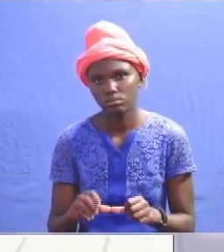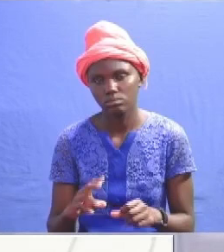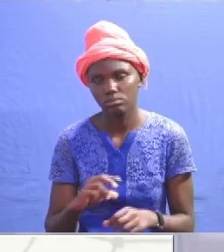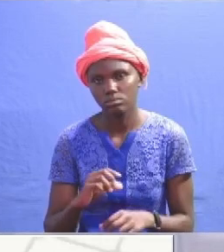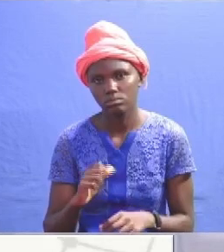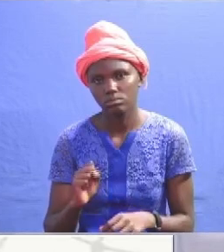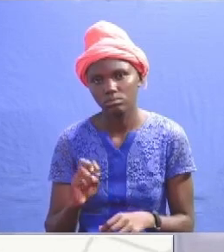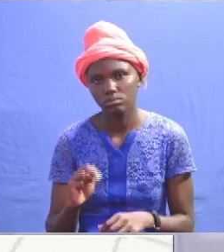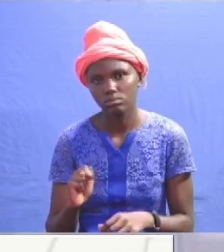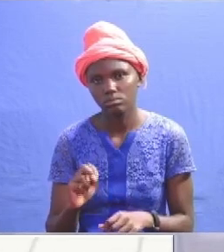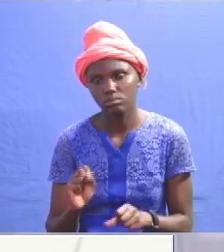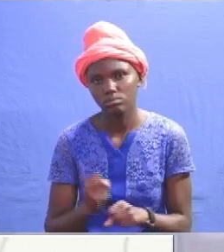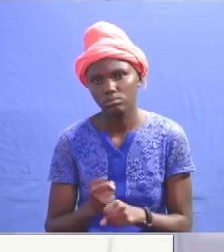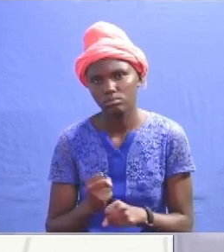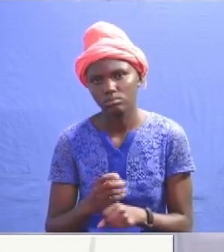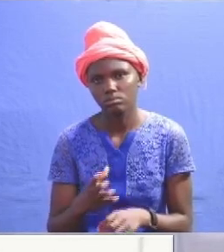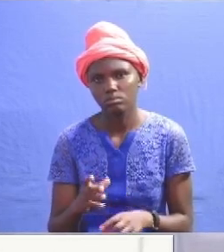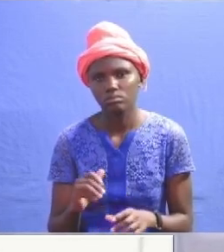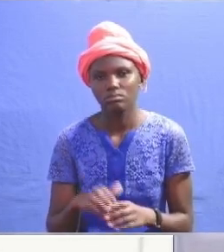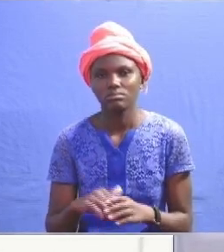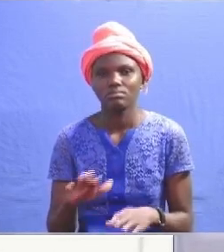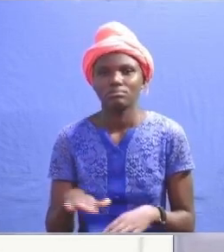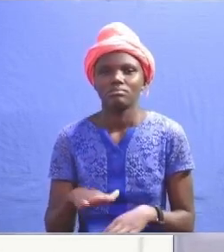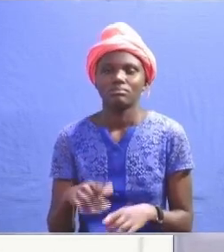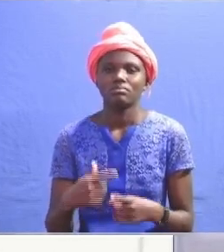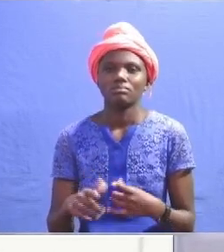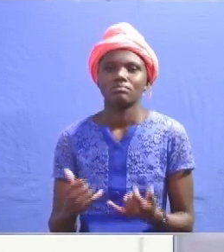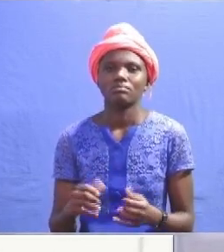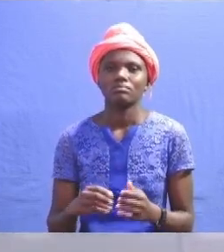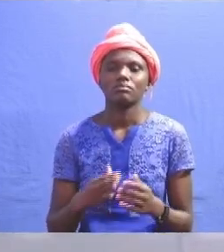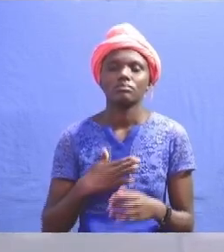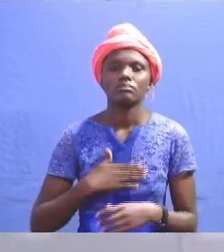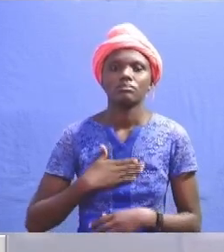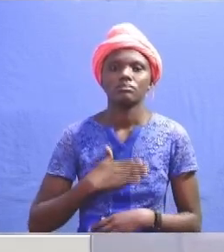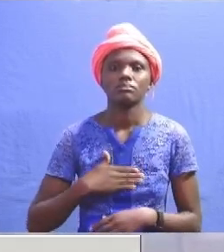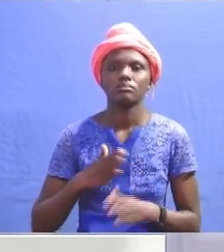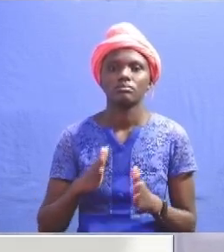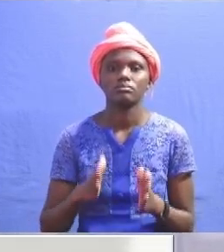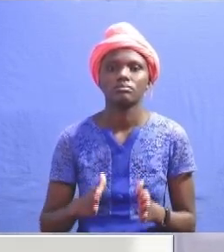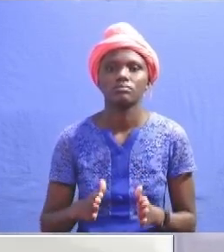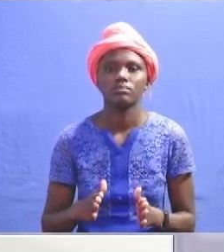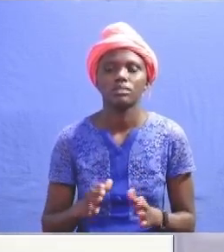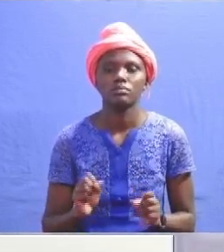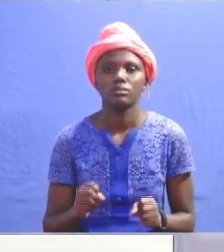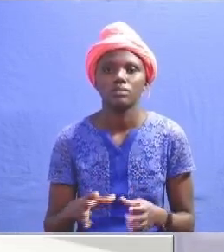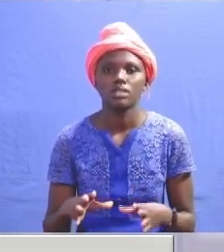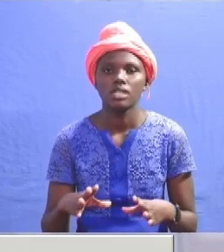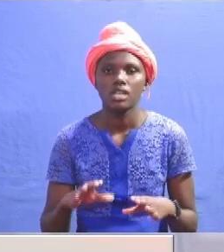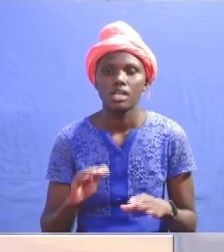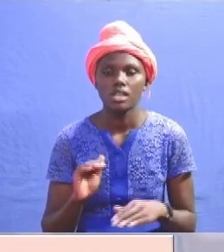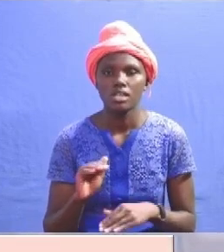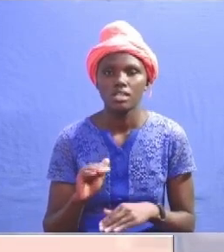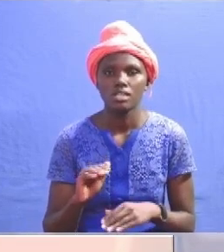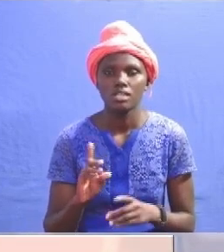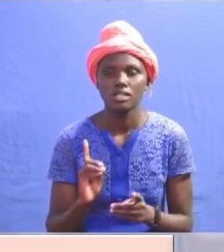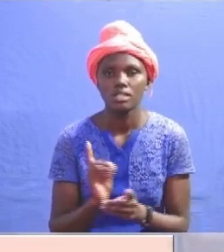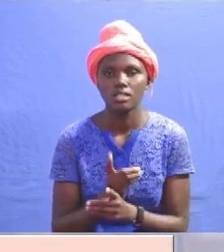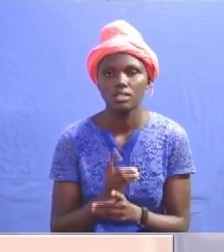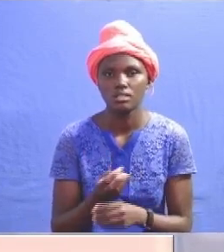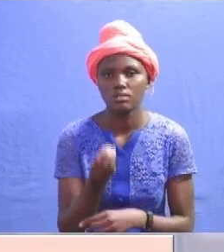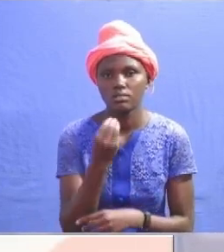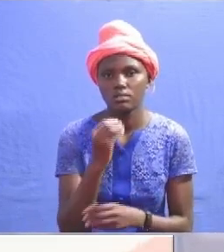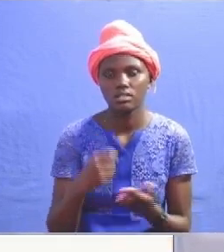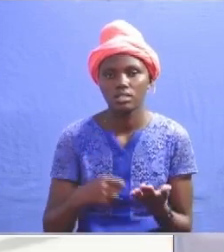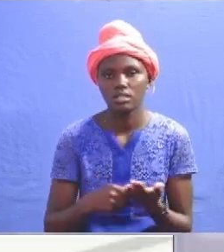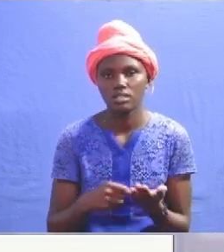GMOs. Joined by state agencies and leading scientists, he called for the adoption of modern food